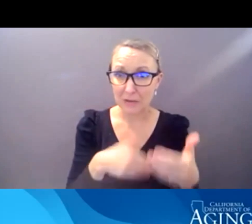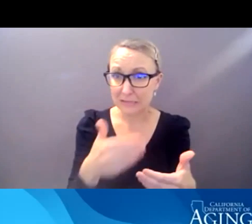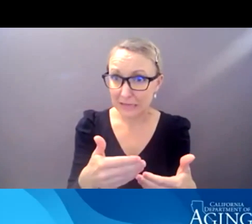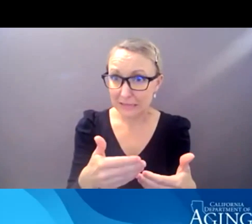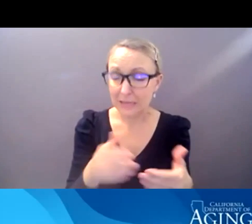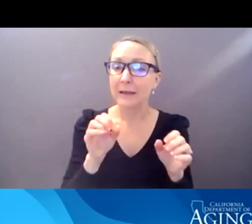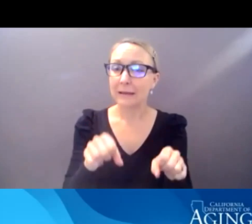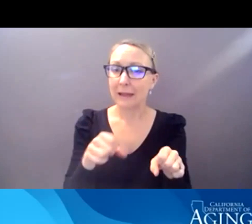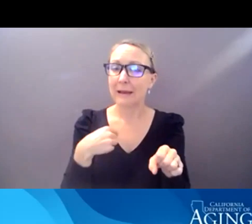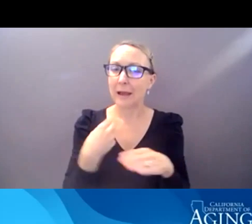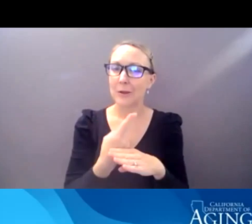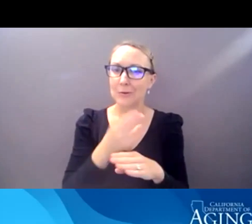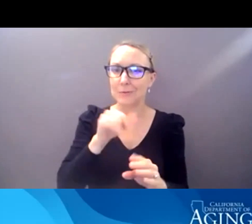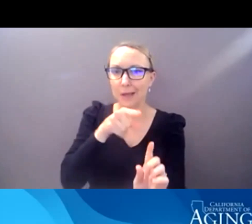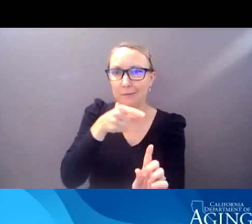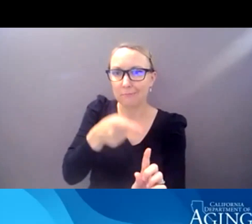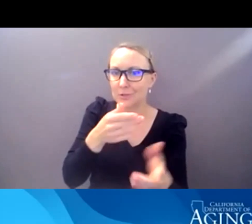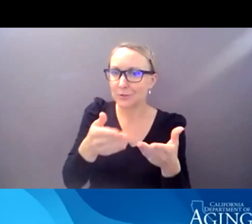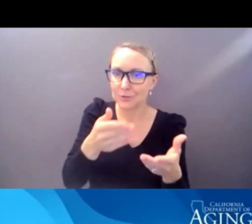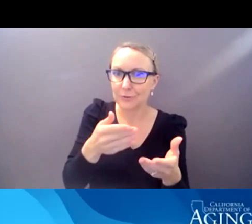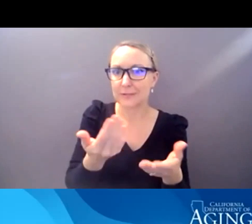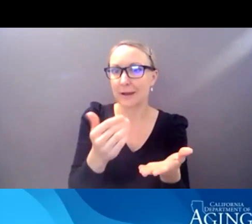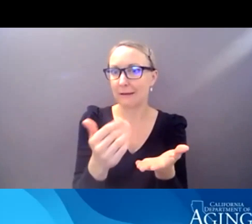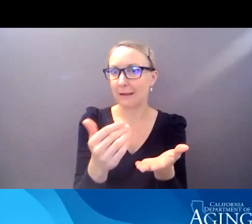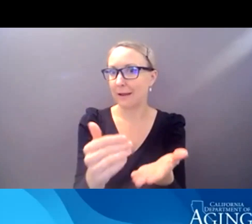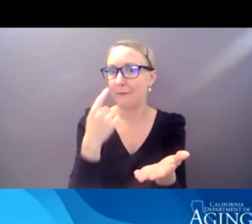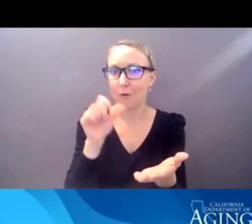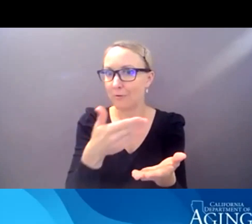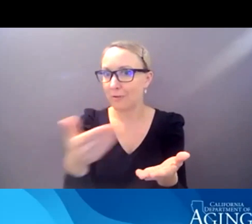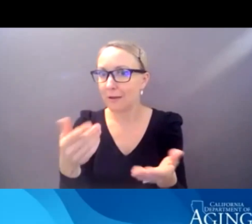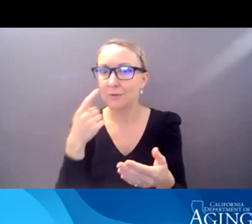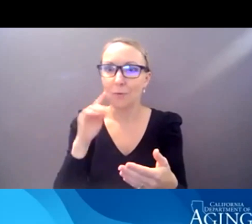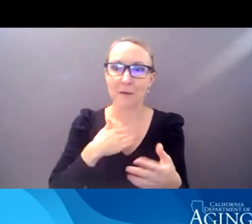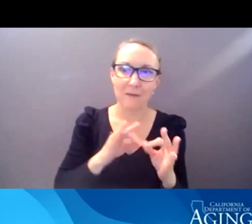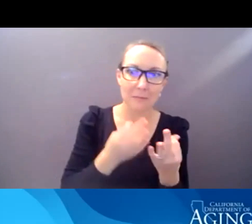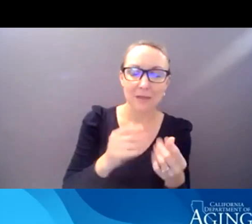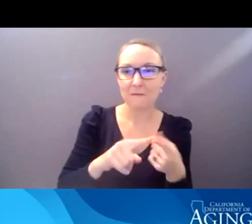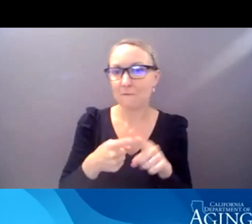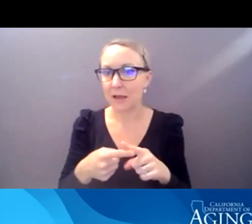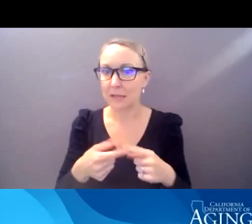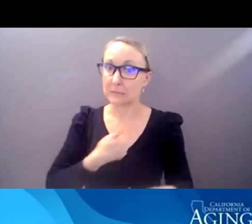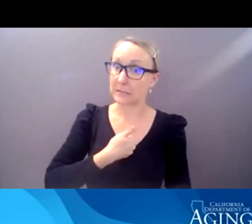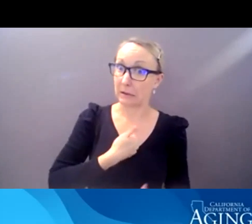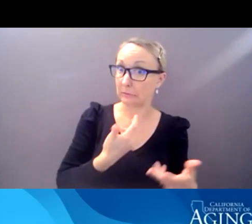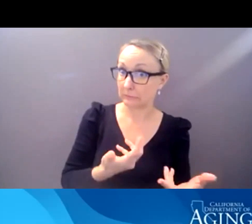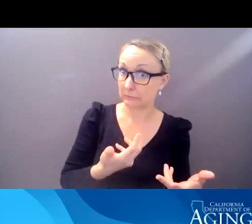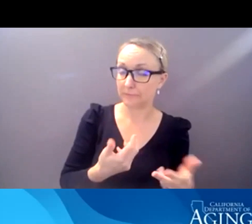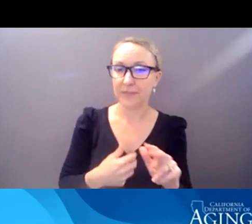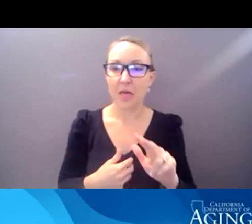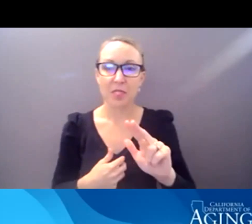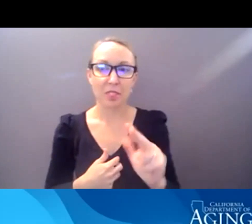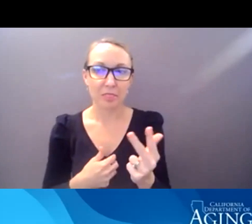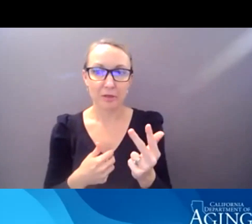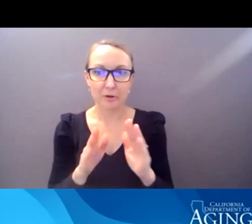and finding whatever else myself, my family, my caregivers might need? Third, is it just a referral, or